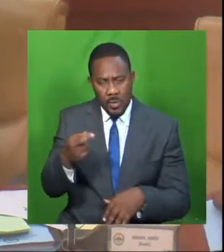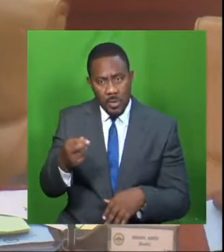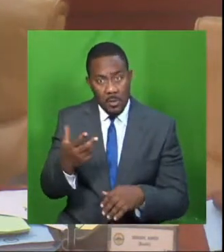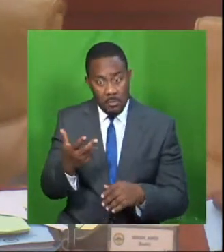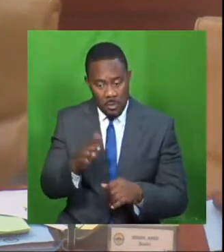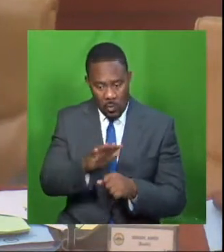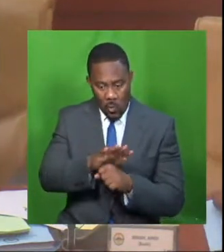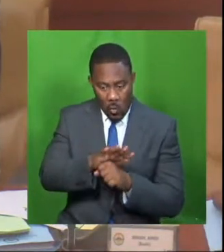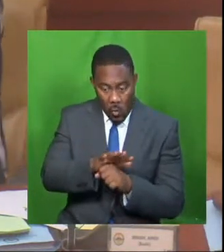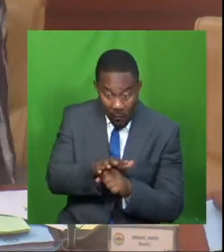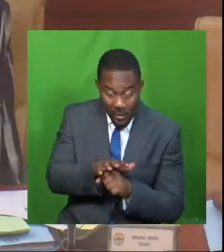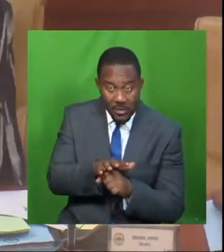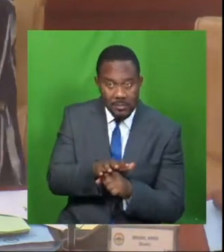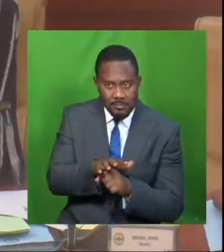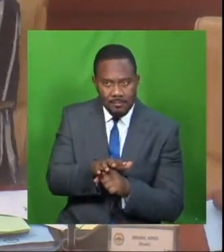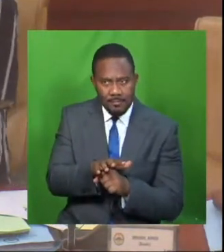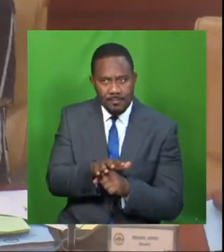1I, and